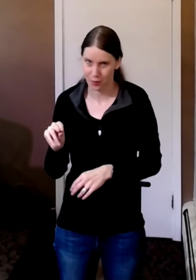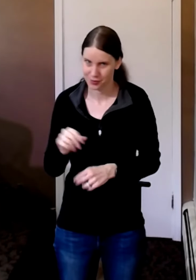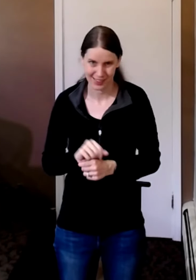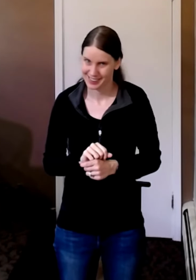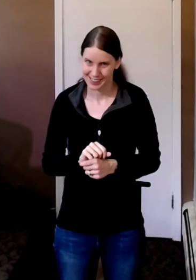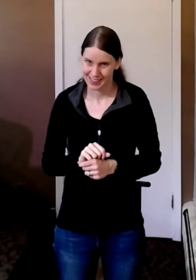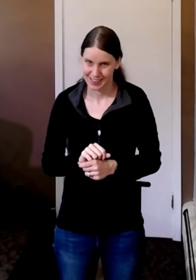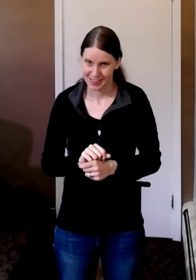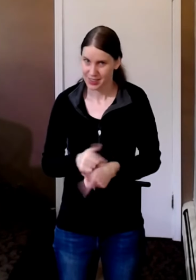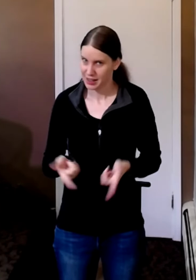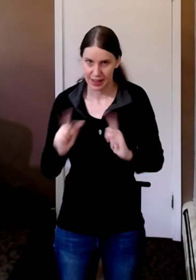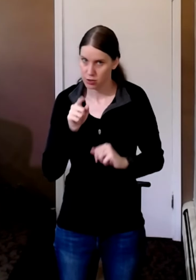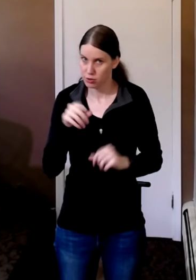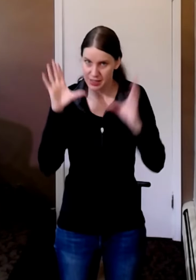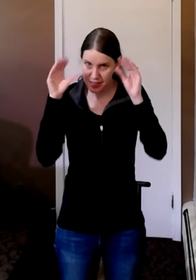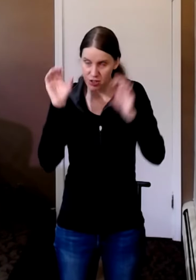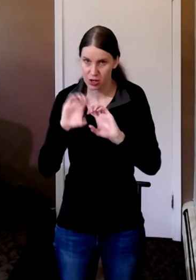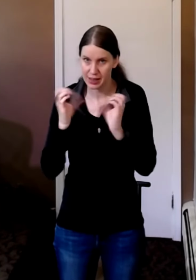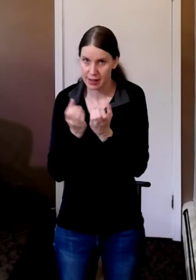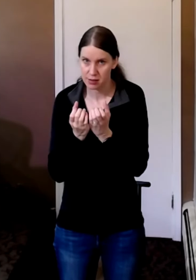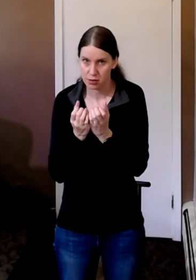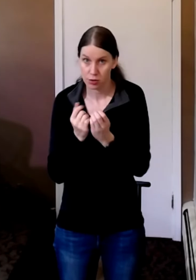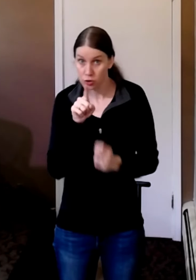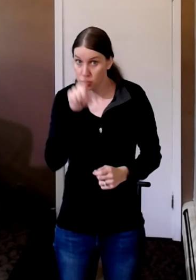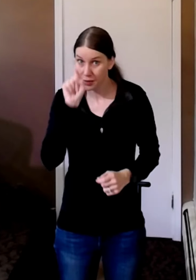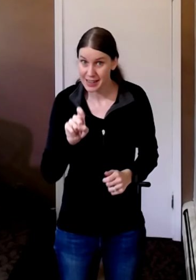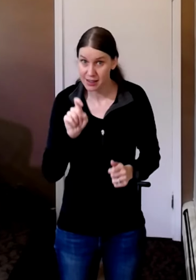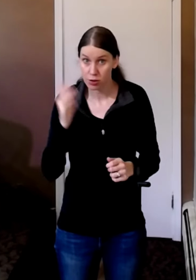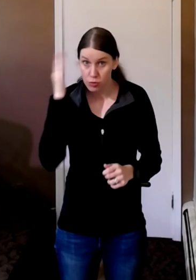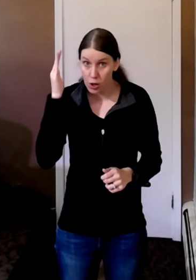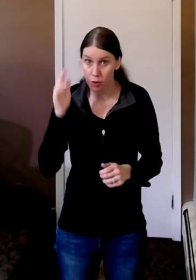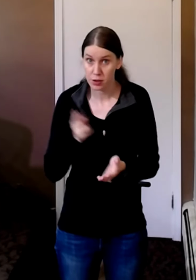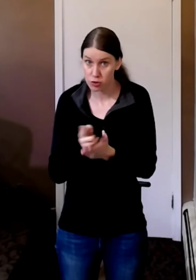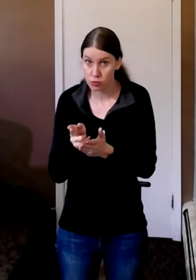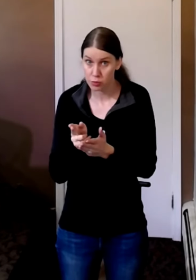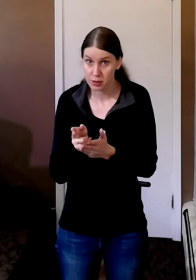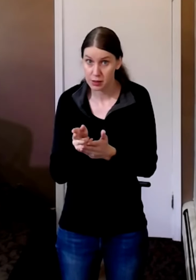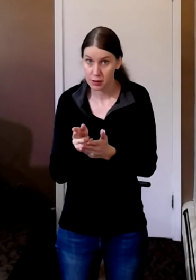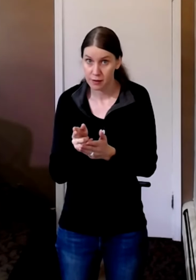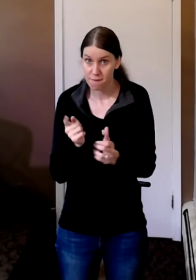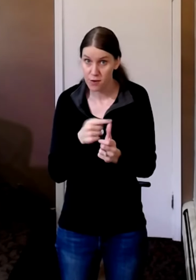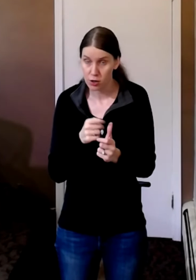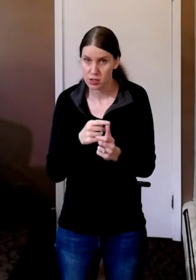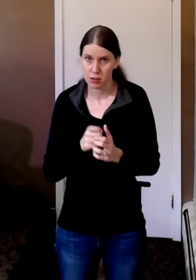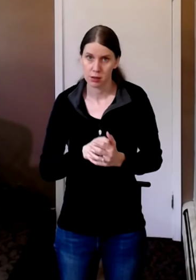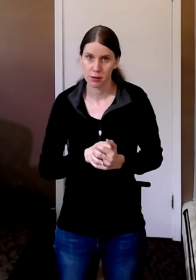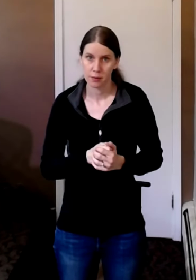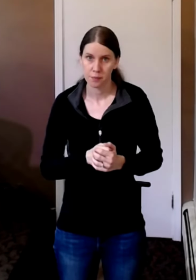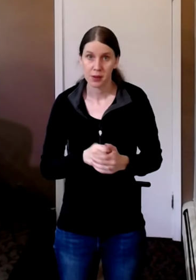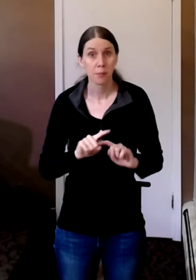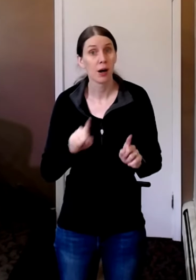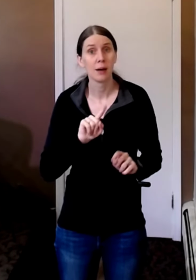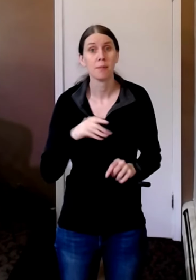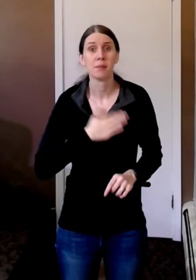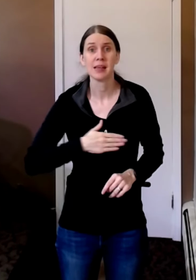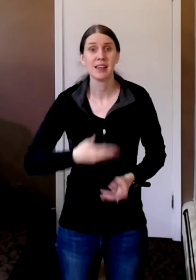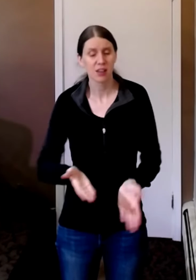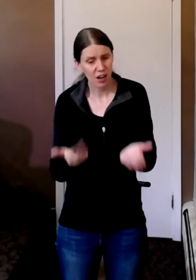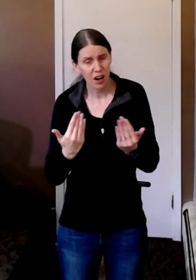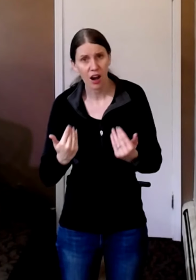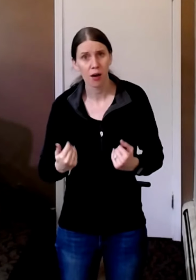We're not going to put you teaching a class. Why? Because you don't know the truth. You don't even know the God we serve. But you're welcome